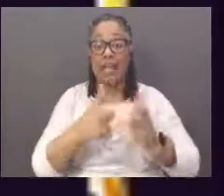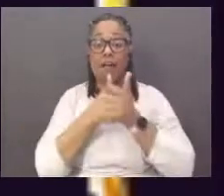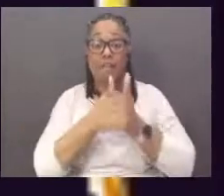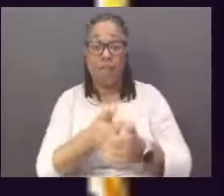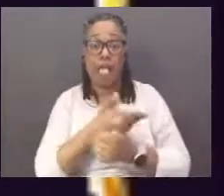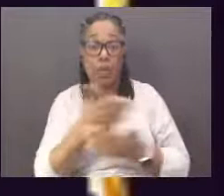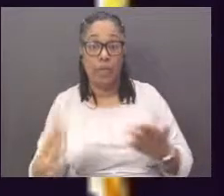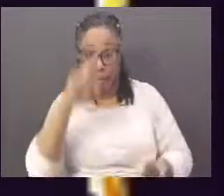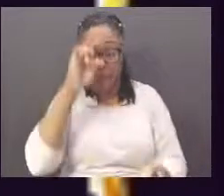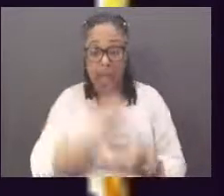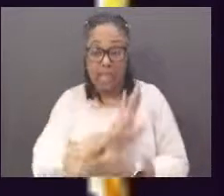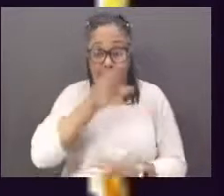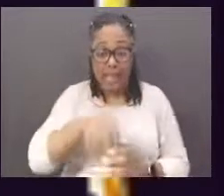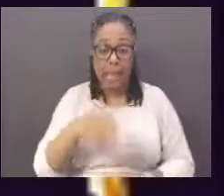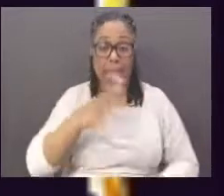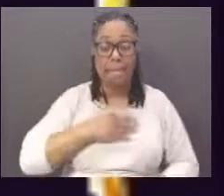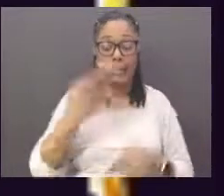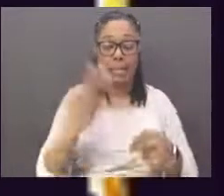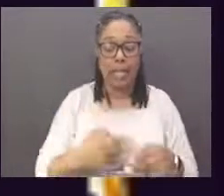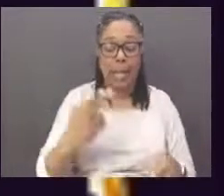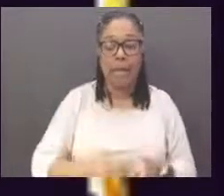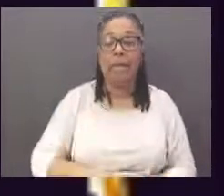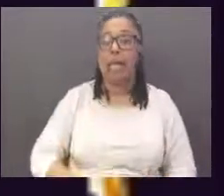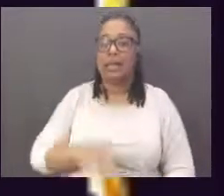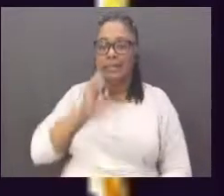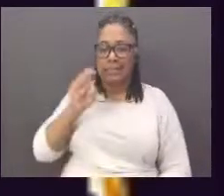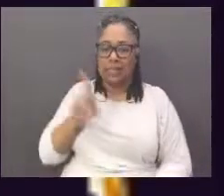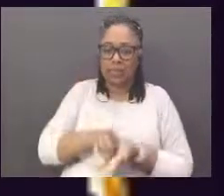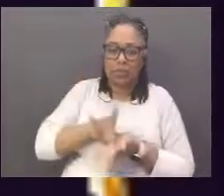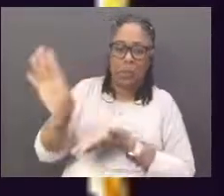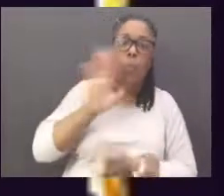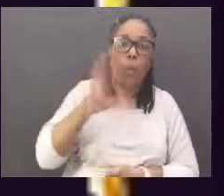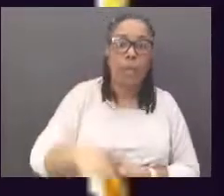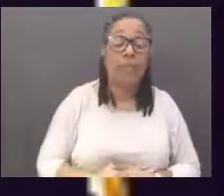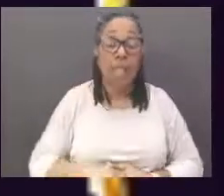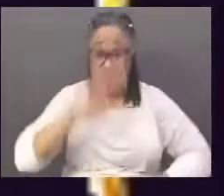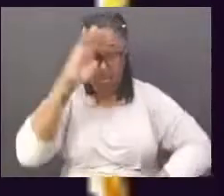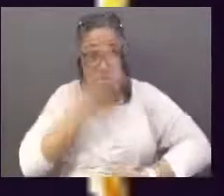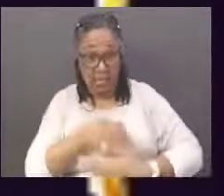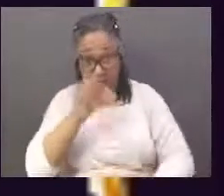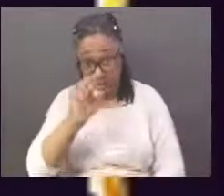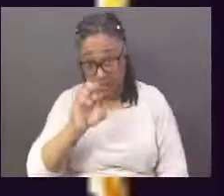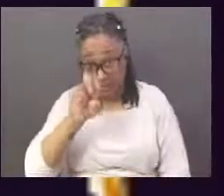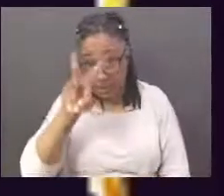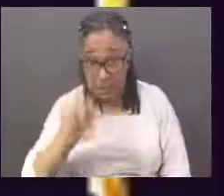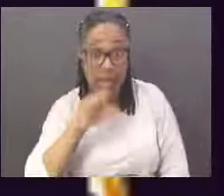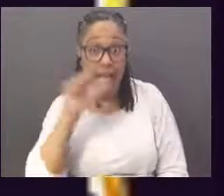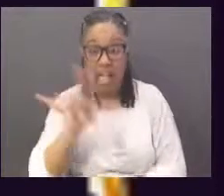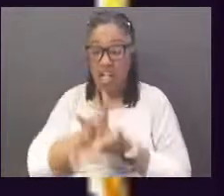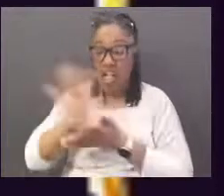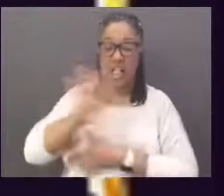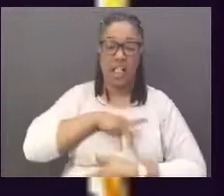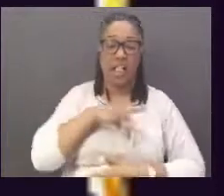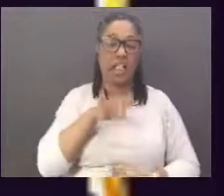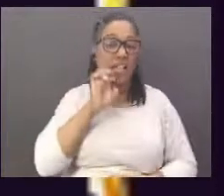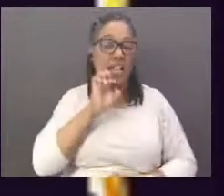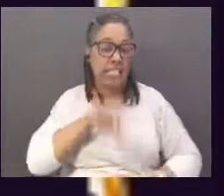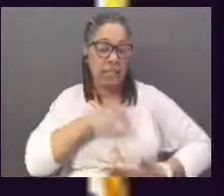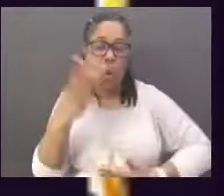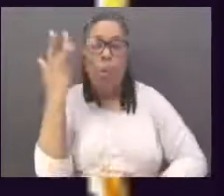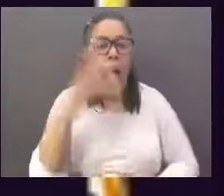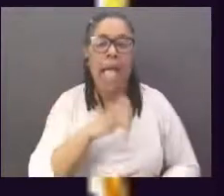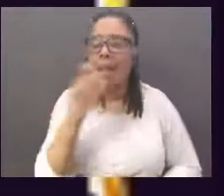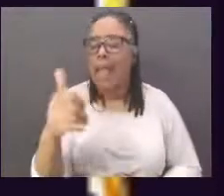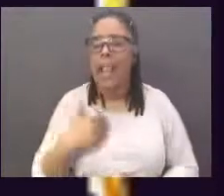they shall cast out devils. The sons of Sceva could not cast out the evil spirit because they didn't have the capacity